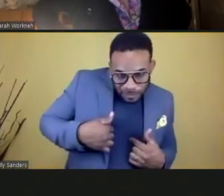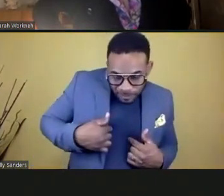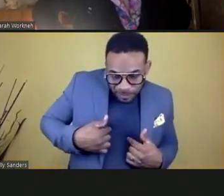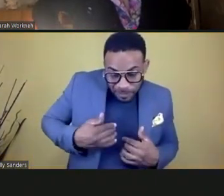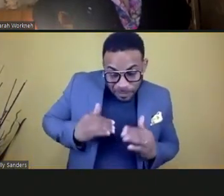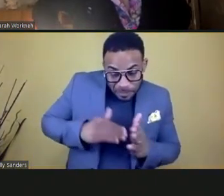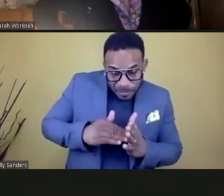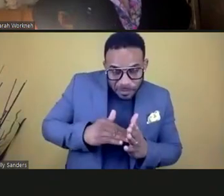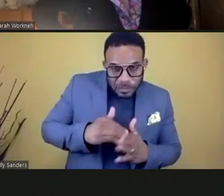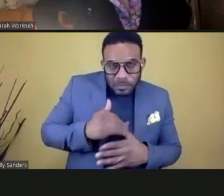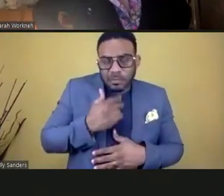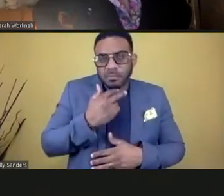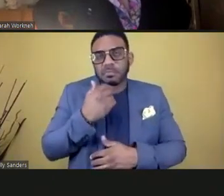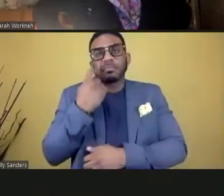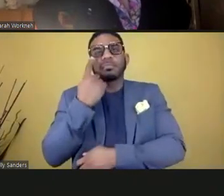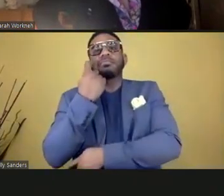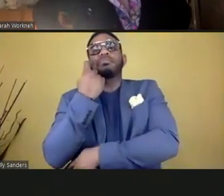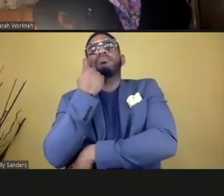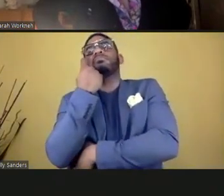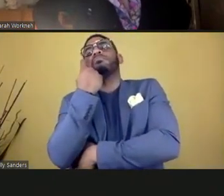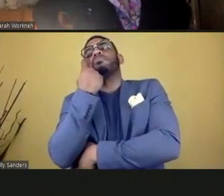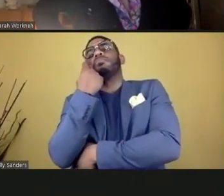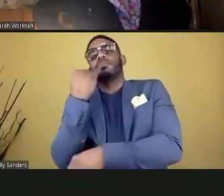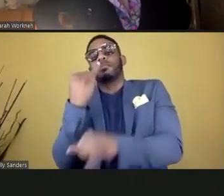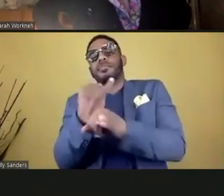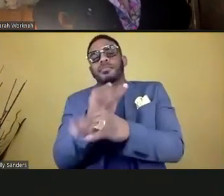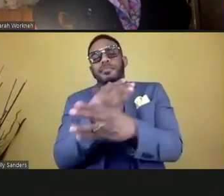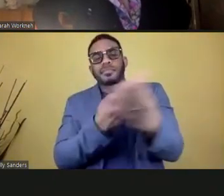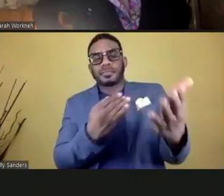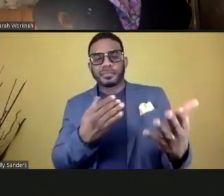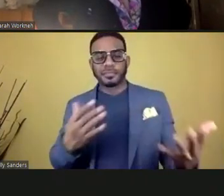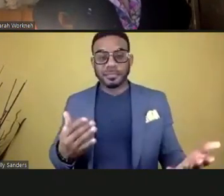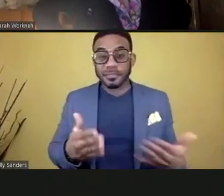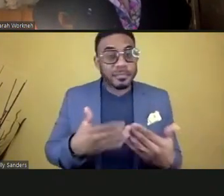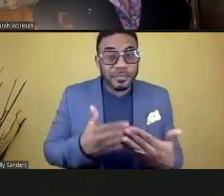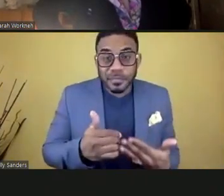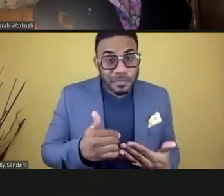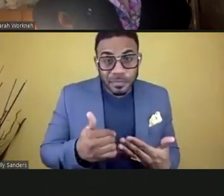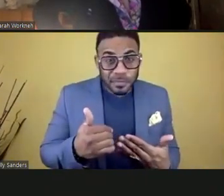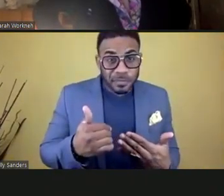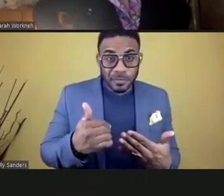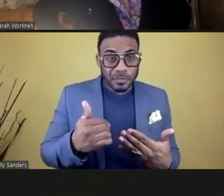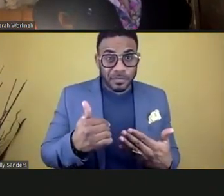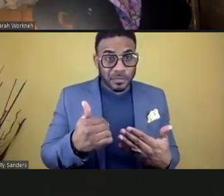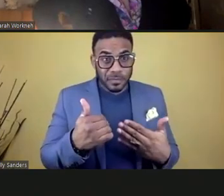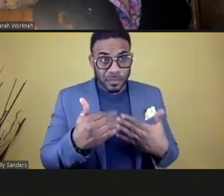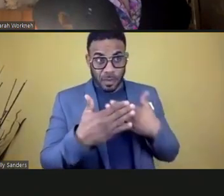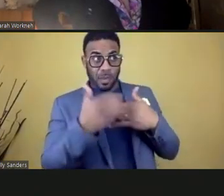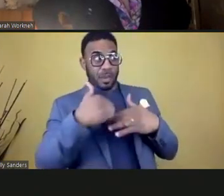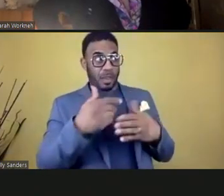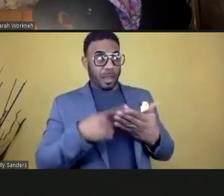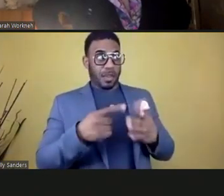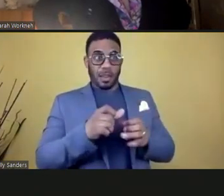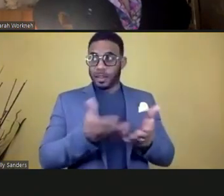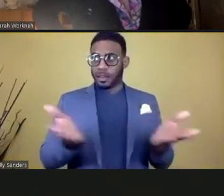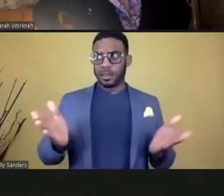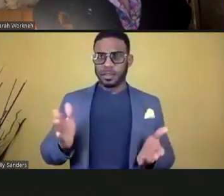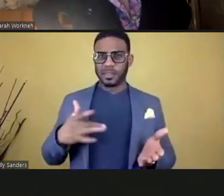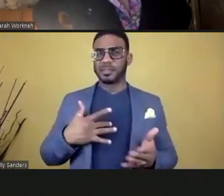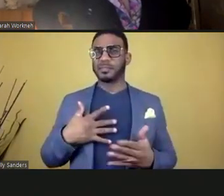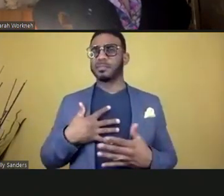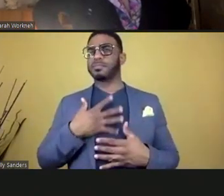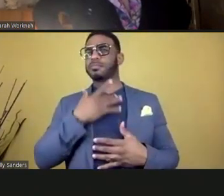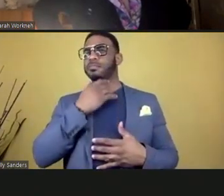very suspicious of institutions and even of calls and conversations like this, and was really